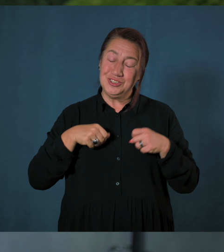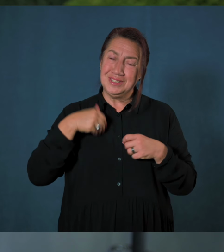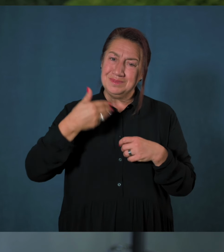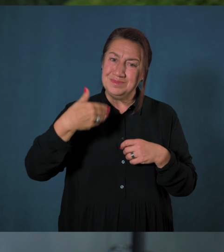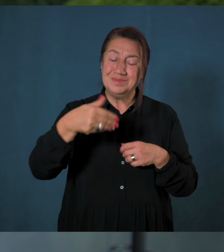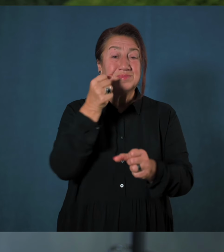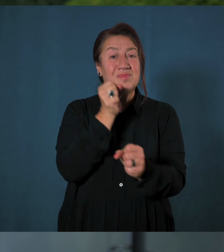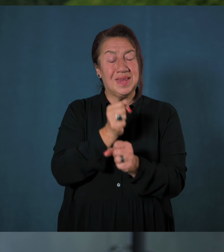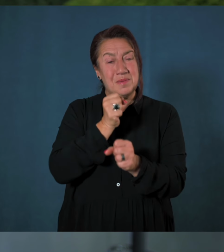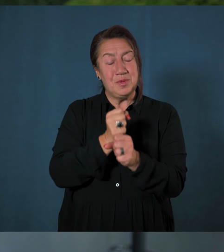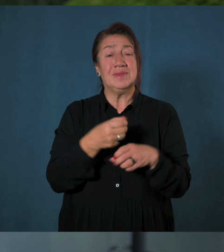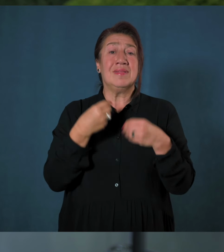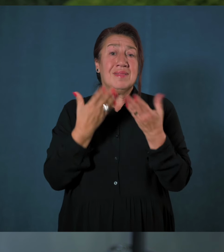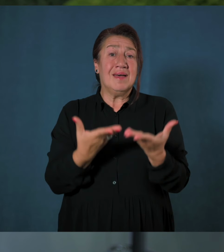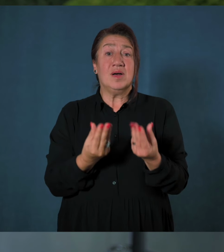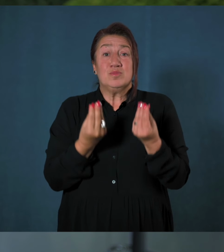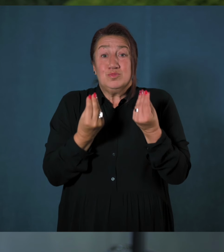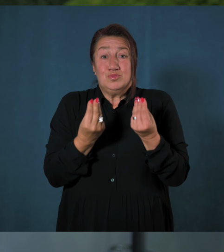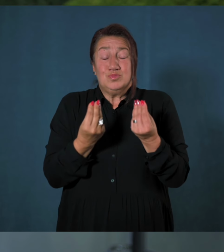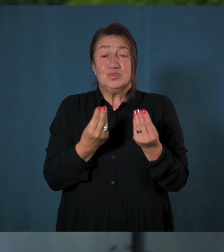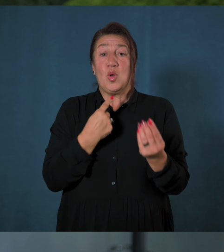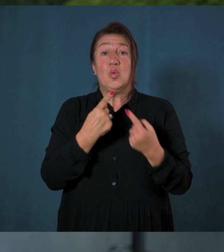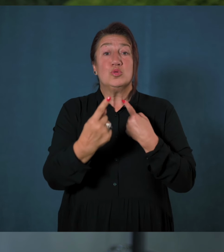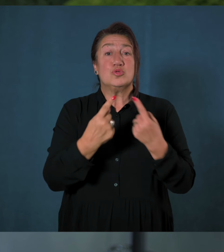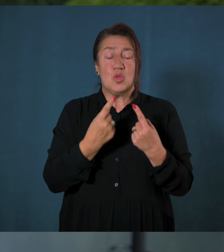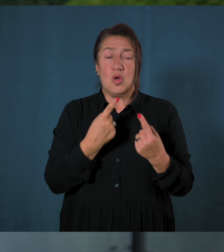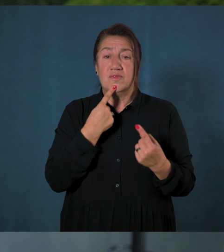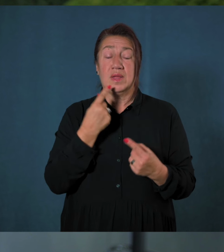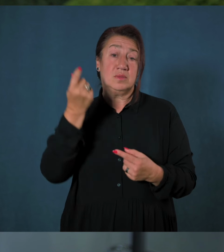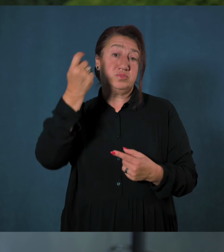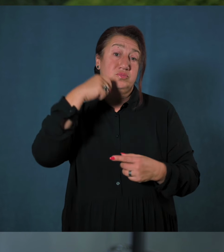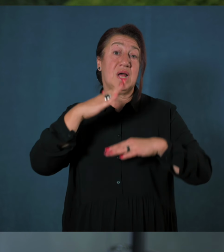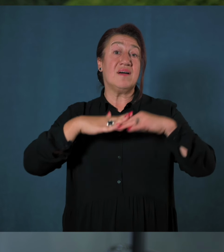Hewlett Packard Enterprise is committed to working with and